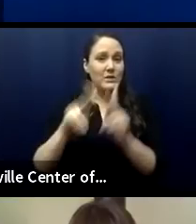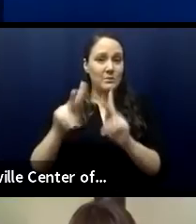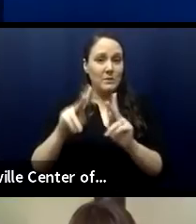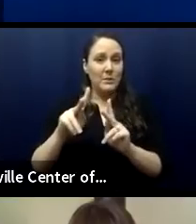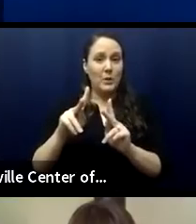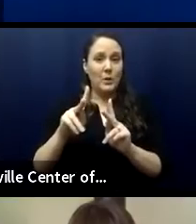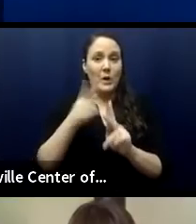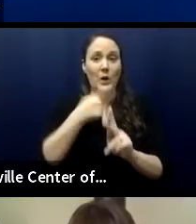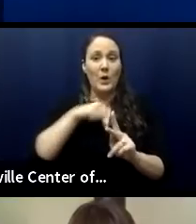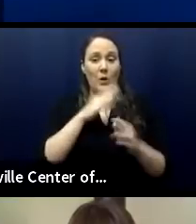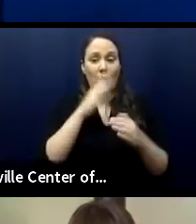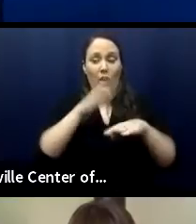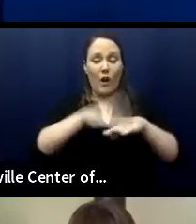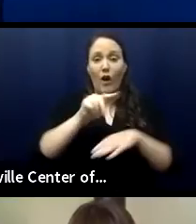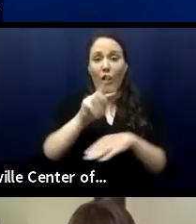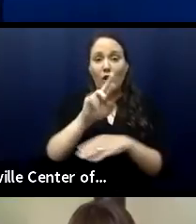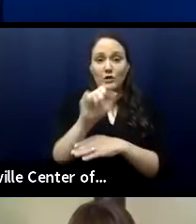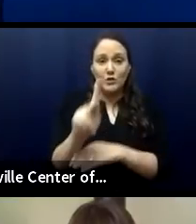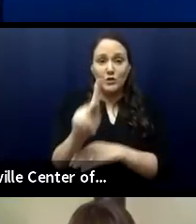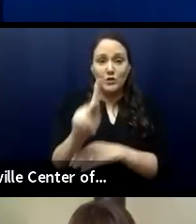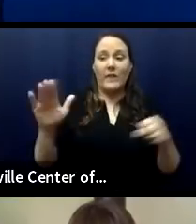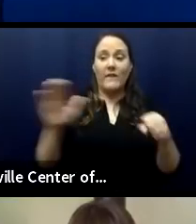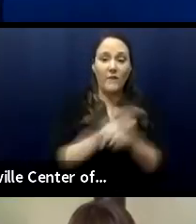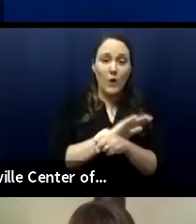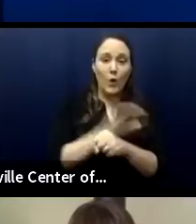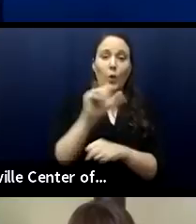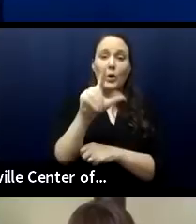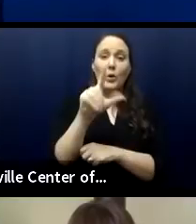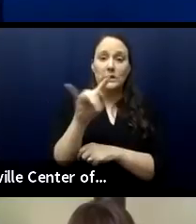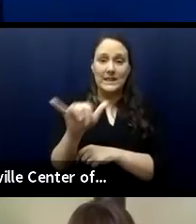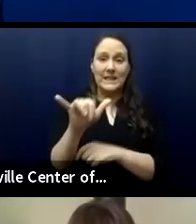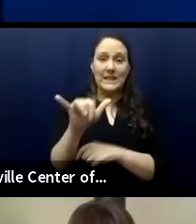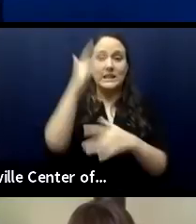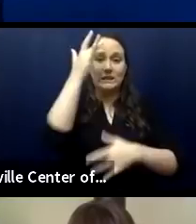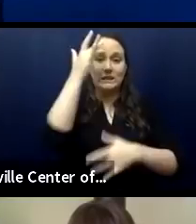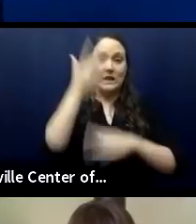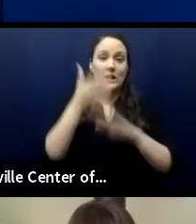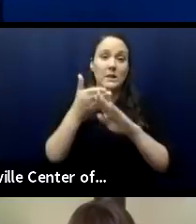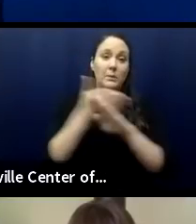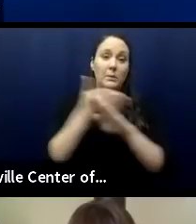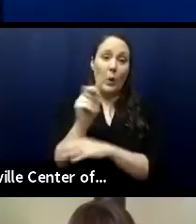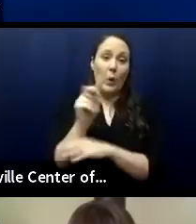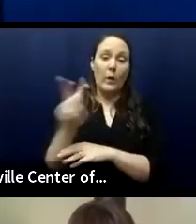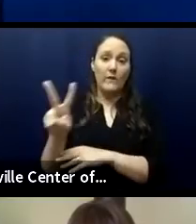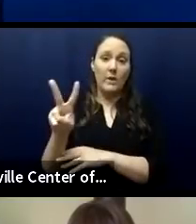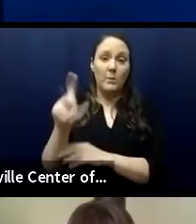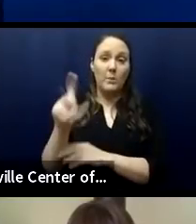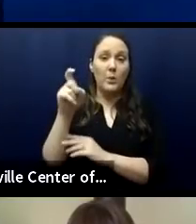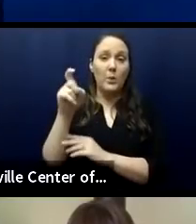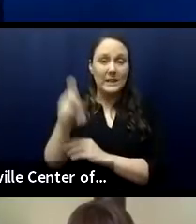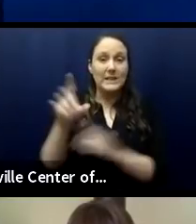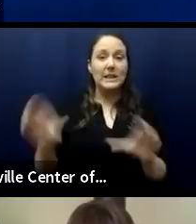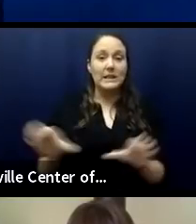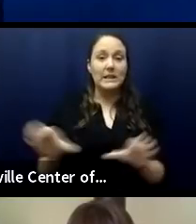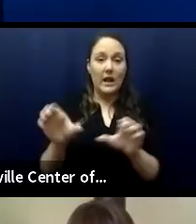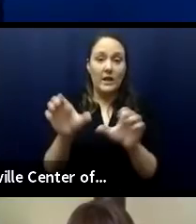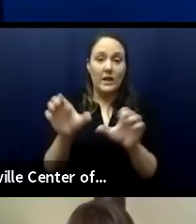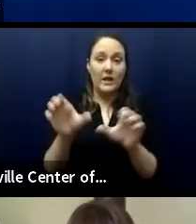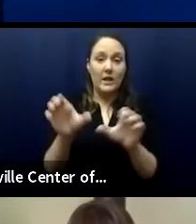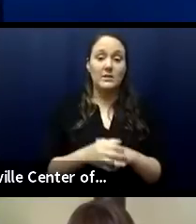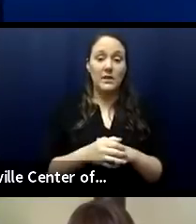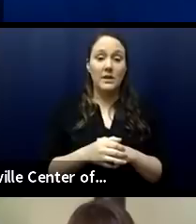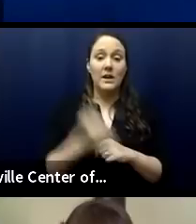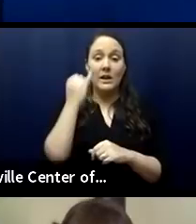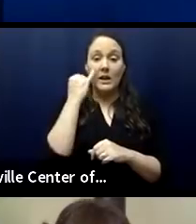entire town infected by November. We need action. As to whether or not closing